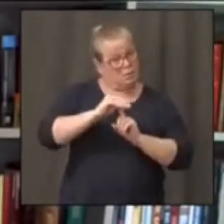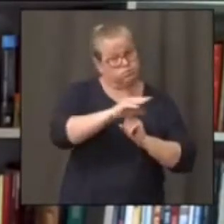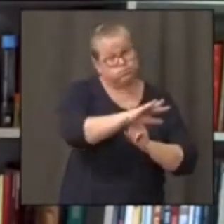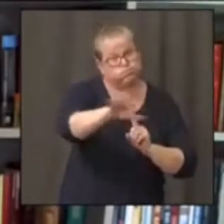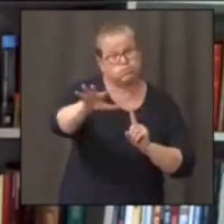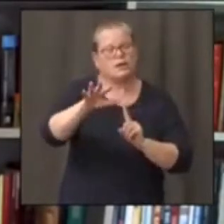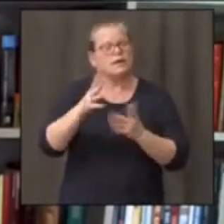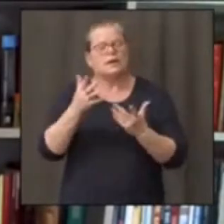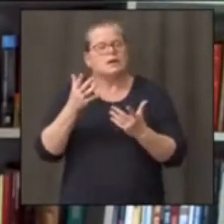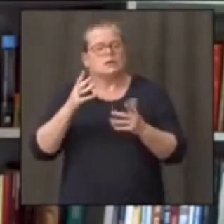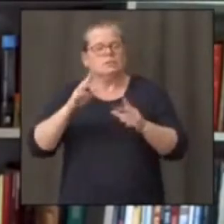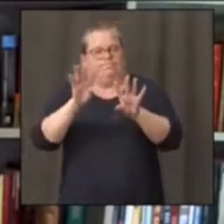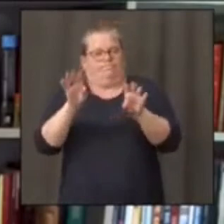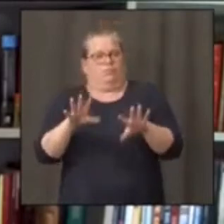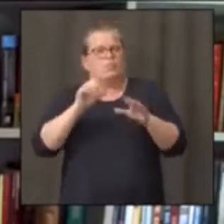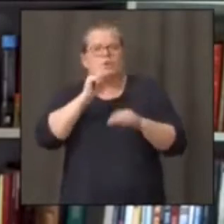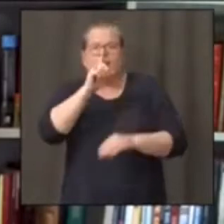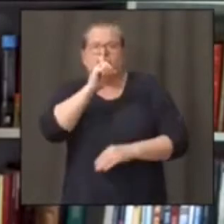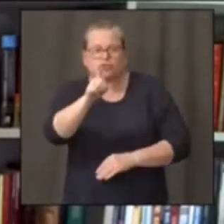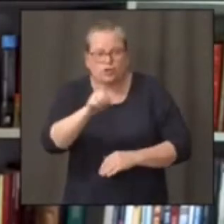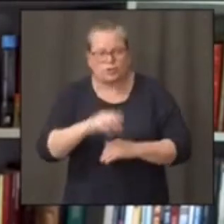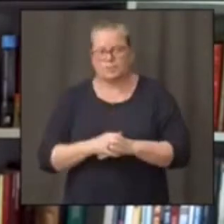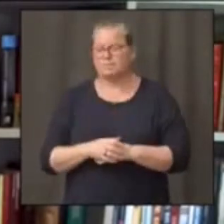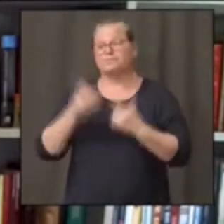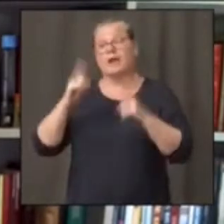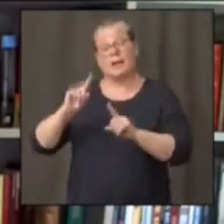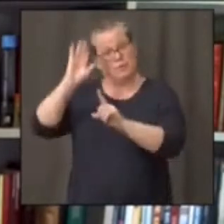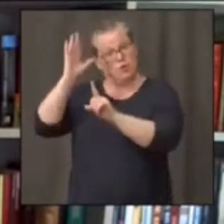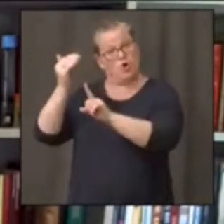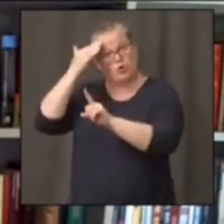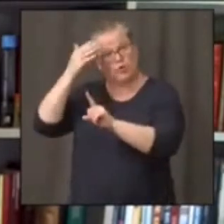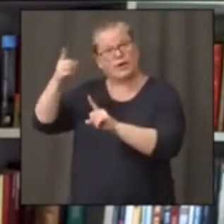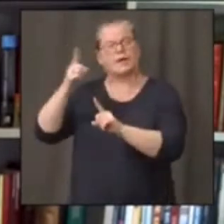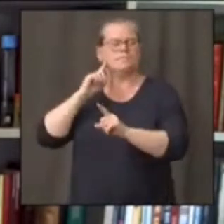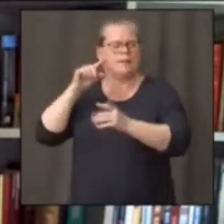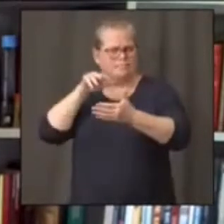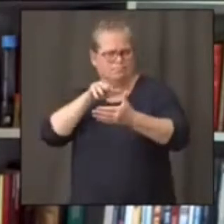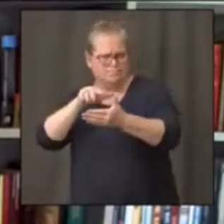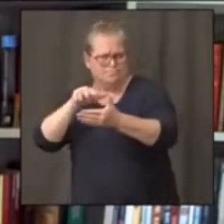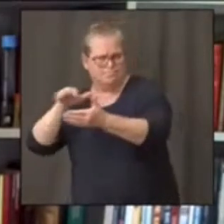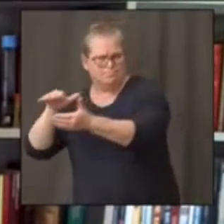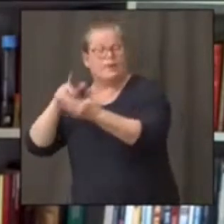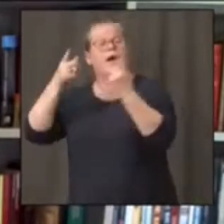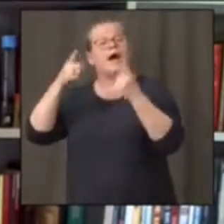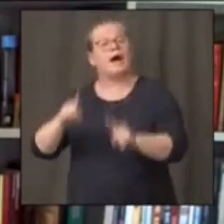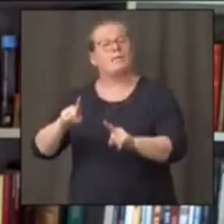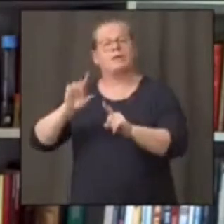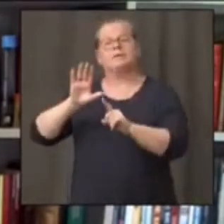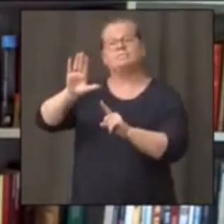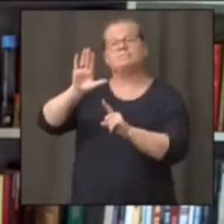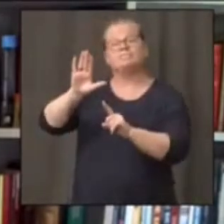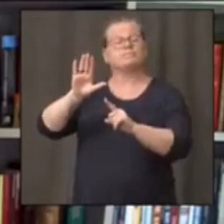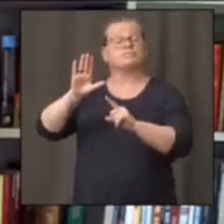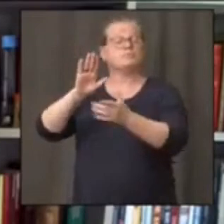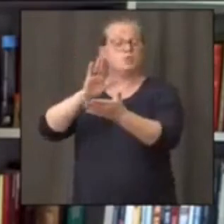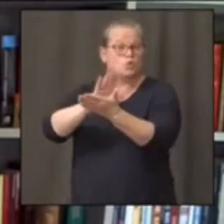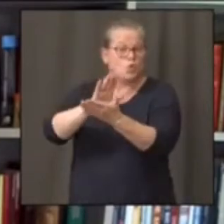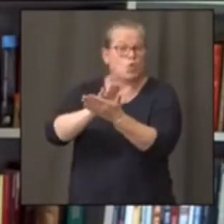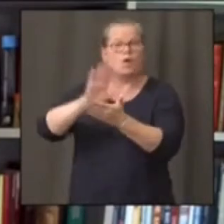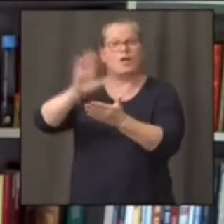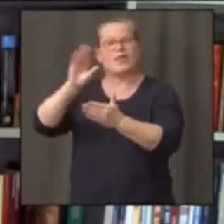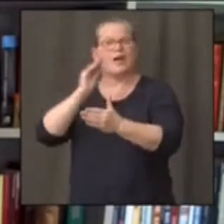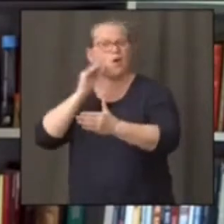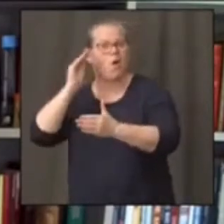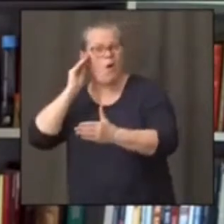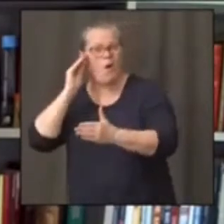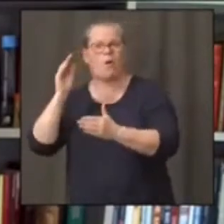intensive contact tracing. They looked at transmission in households and how that, what was the risk among